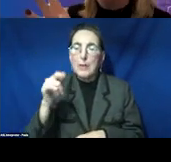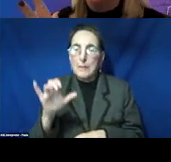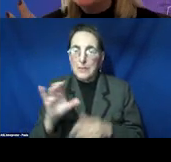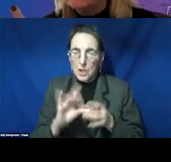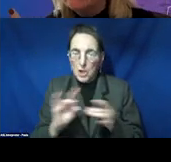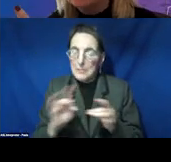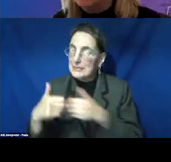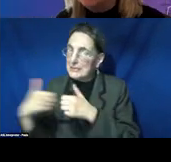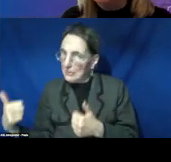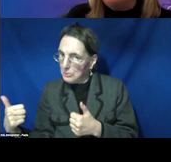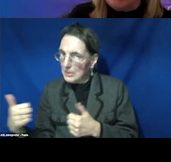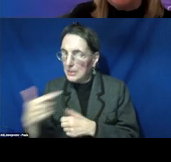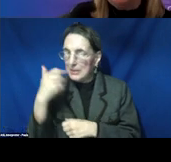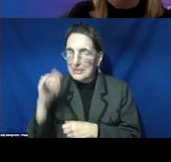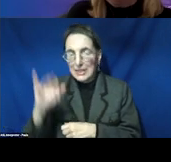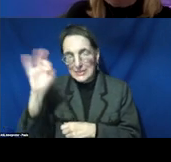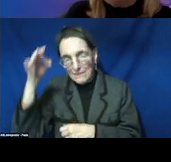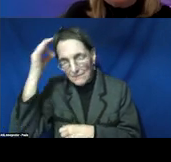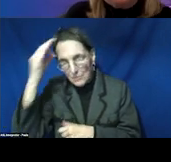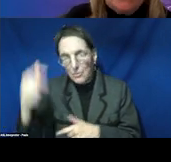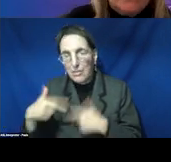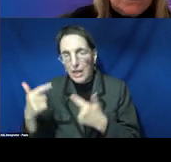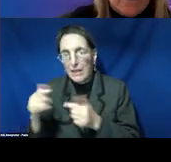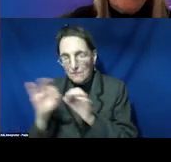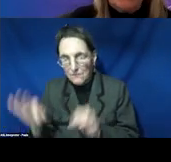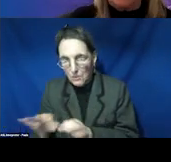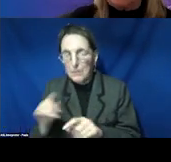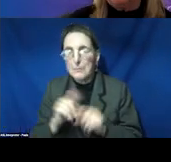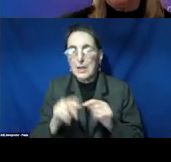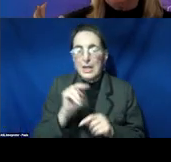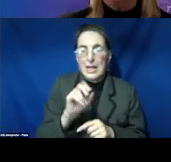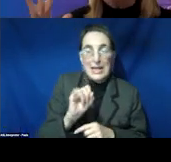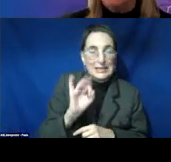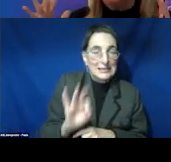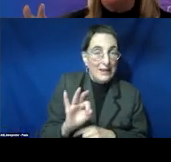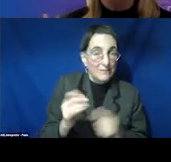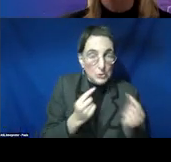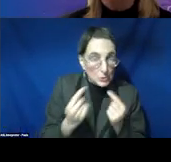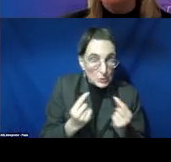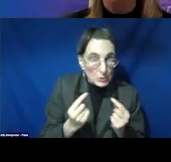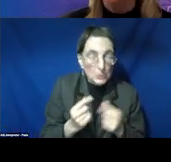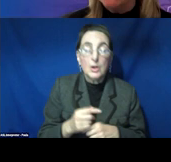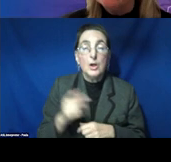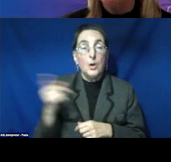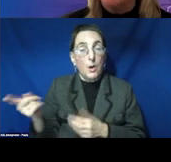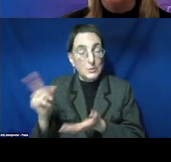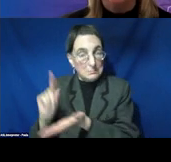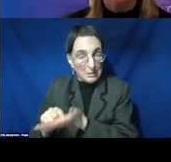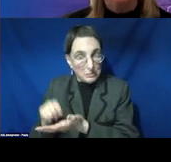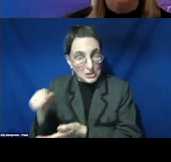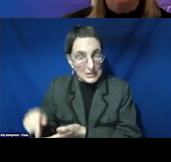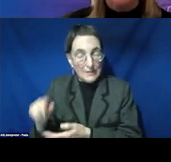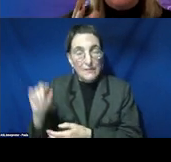this, because this is a federal-wide form. But what NSF has done is take what was published in the